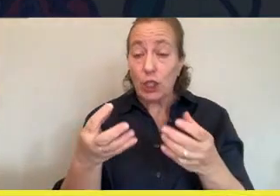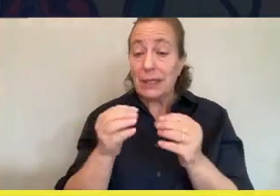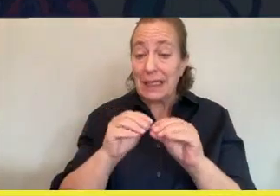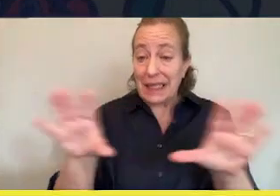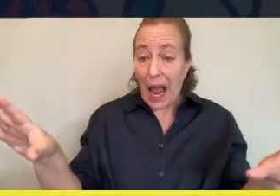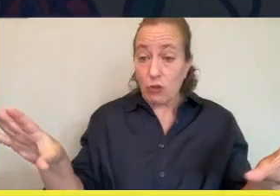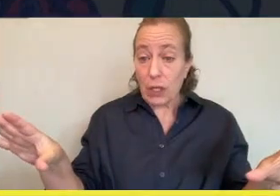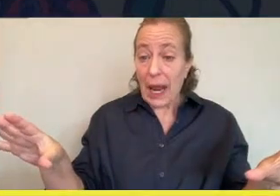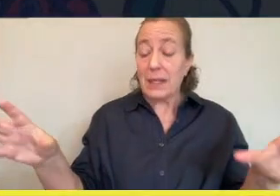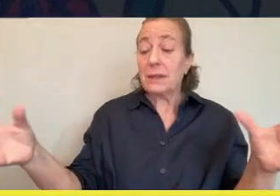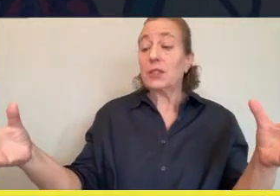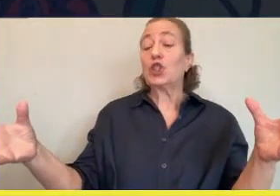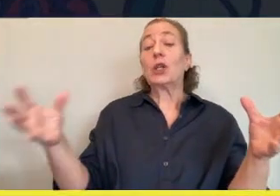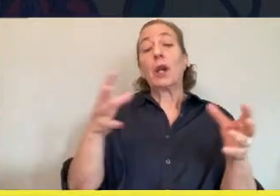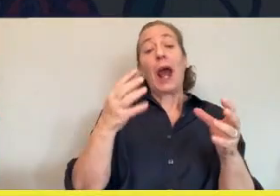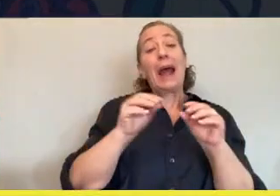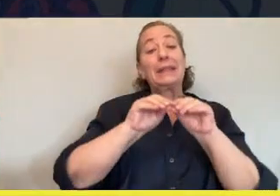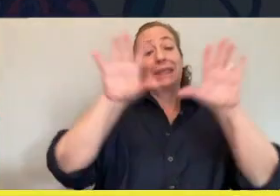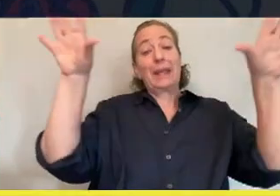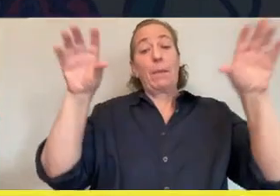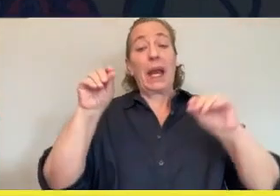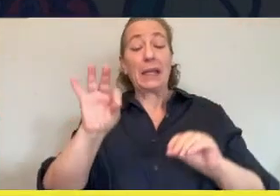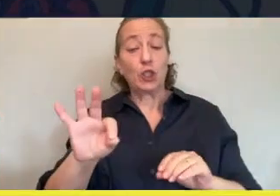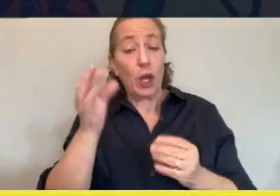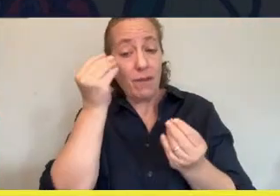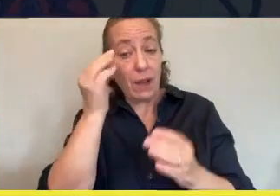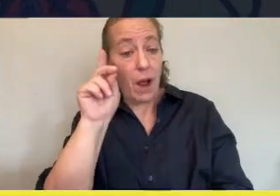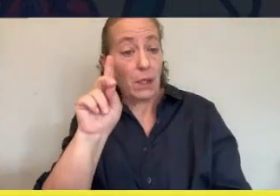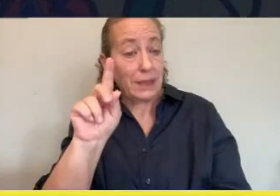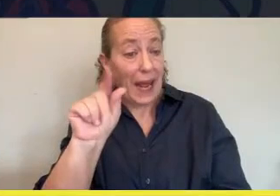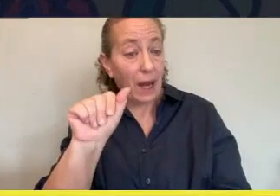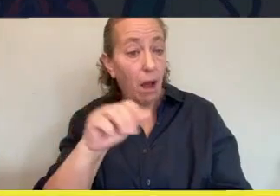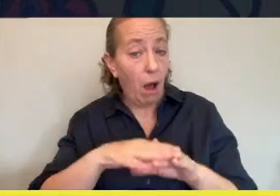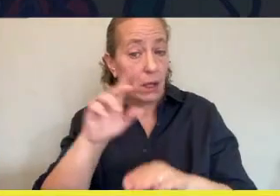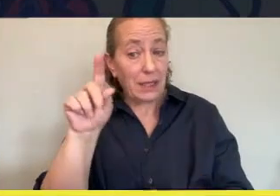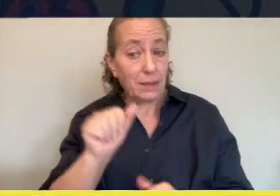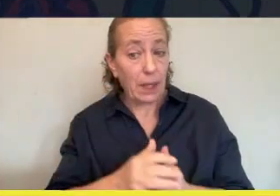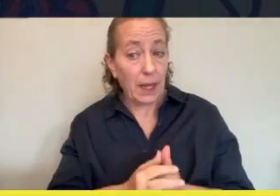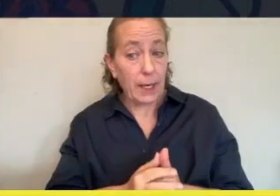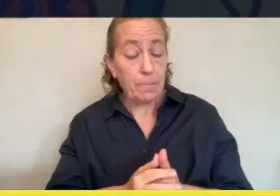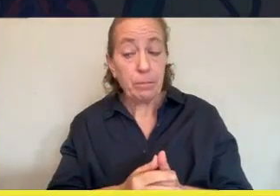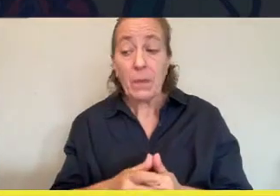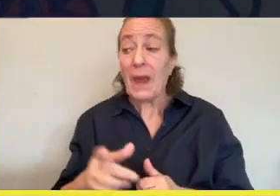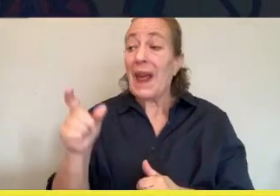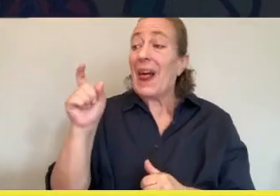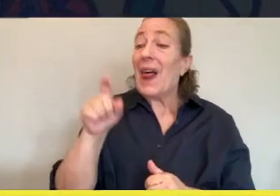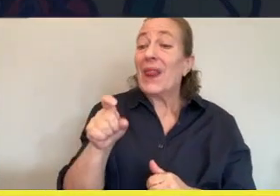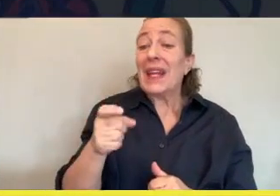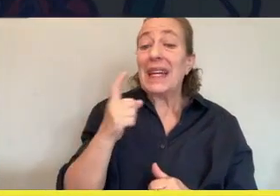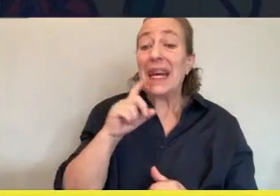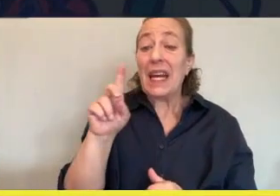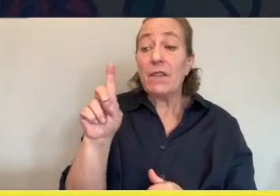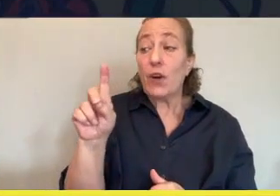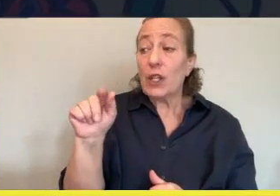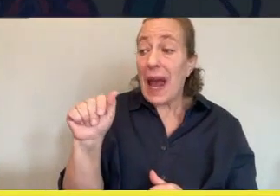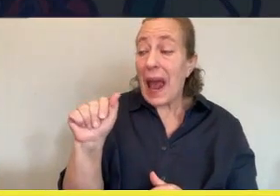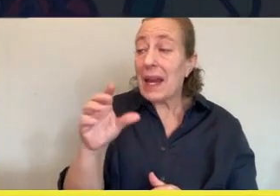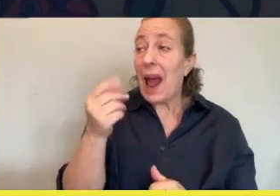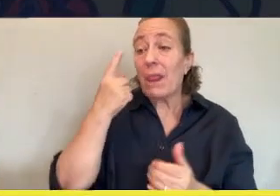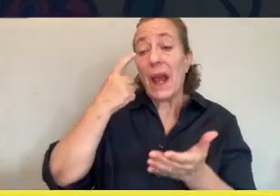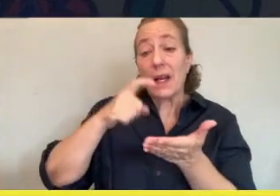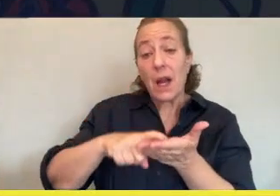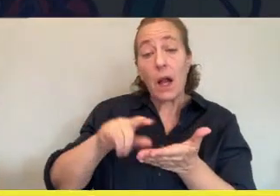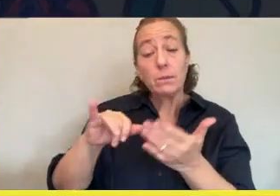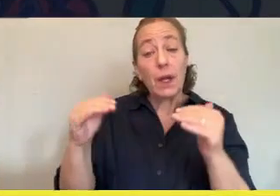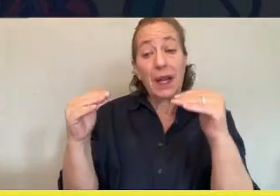on disability. Most recently, the need for data and the acknowledgement that equity cannot be achieved